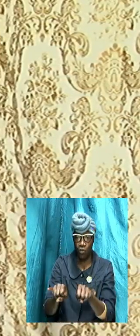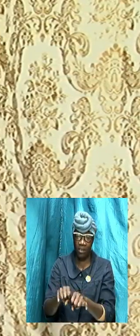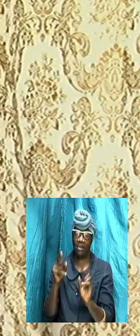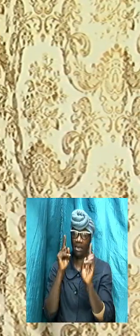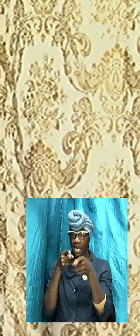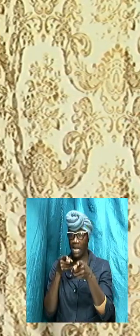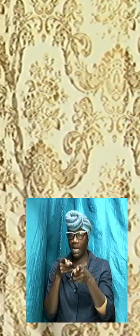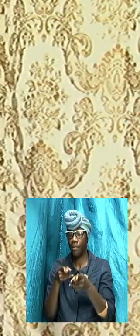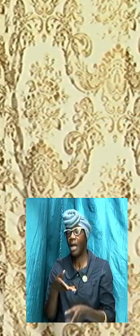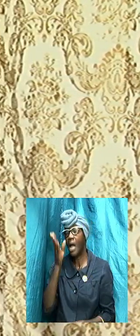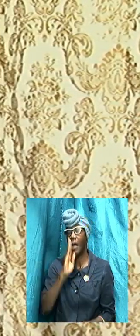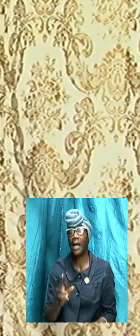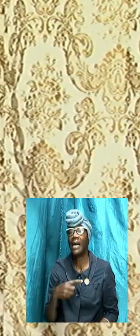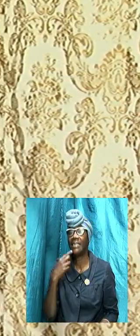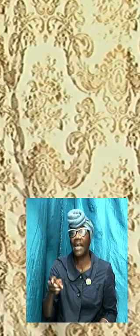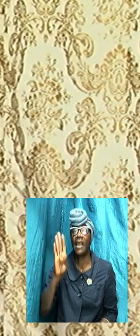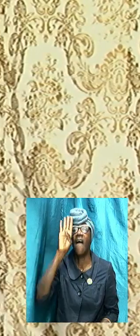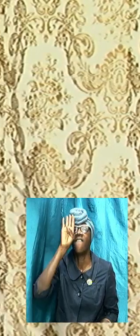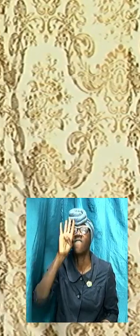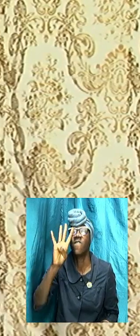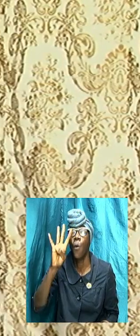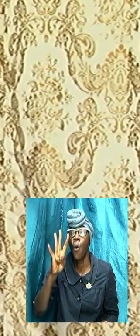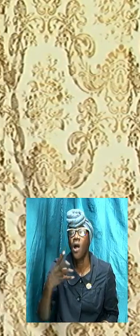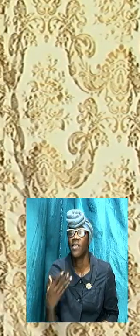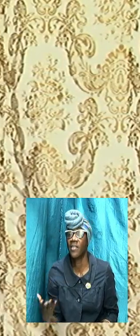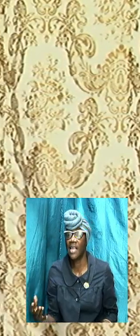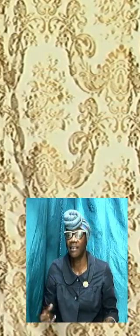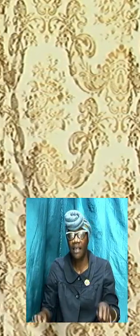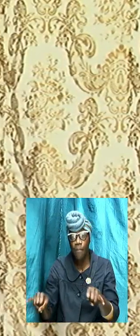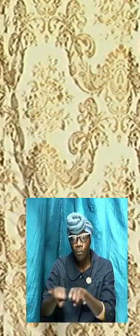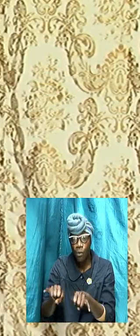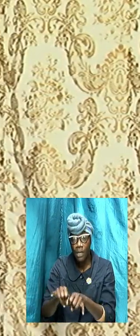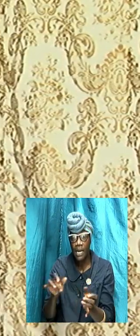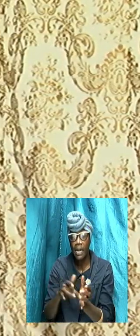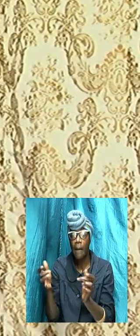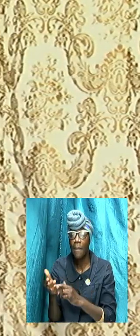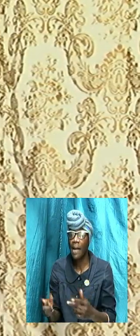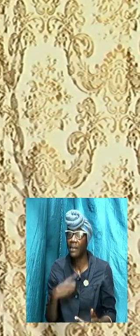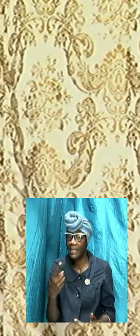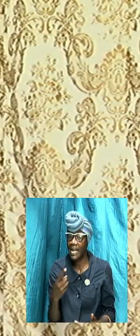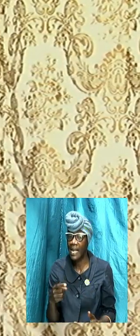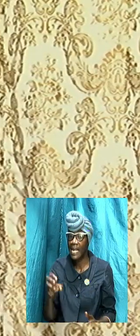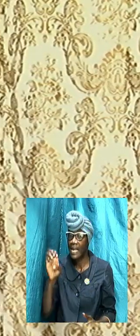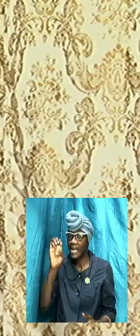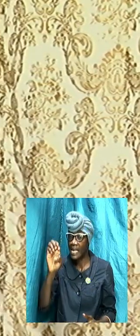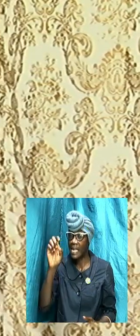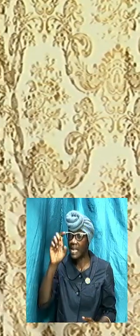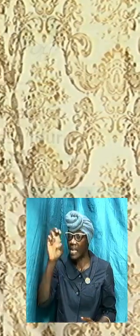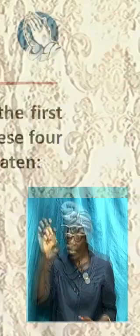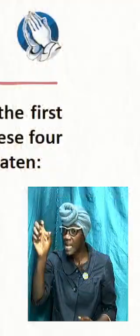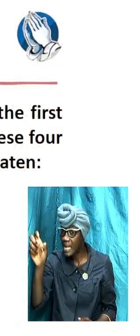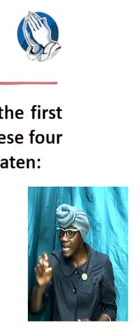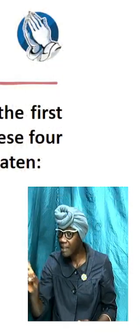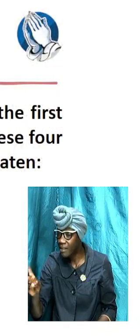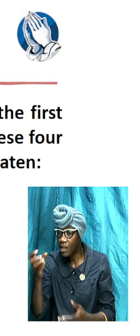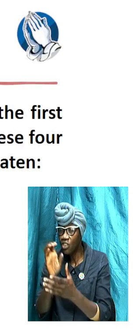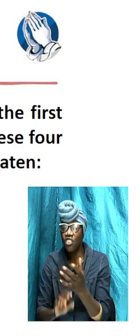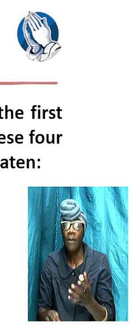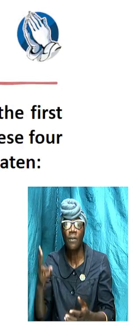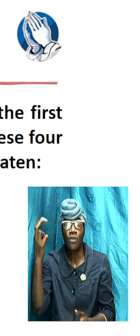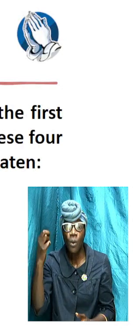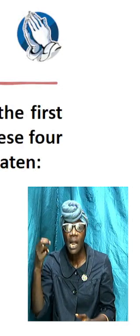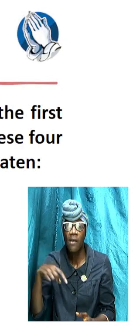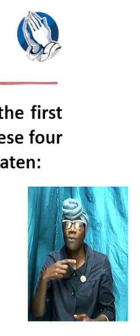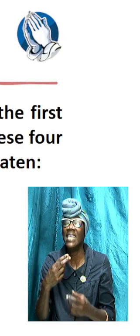God stated four things that was important to him. The Bible says in Exodus chapter 12 that when they're about to eat the Passover